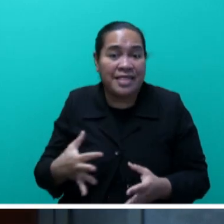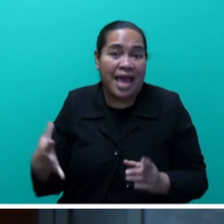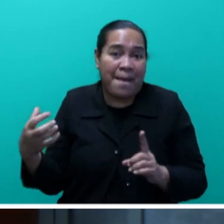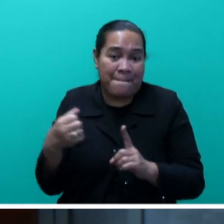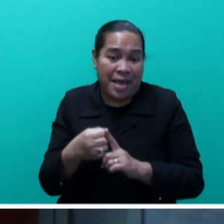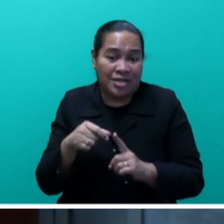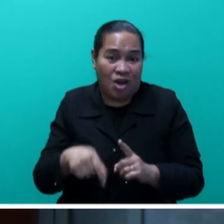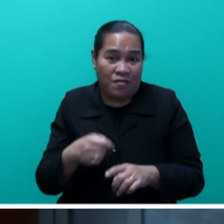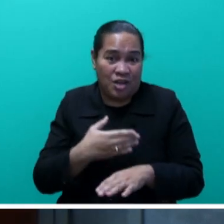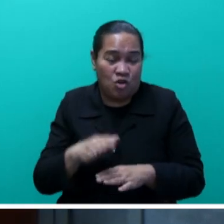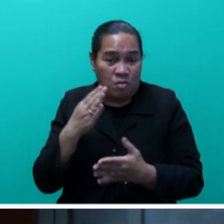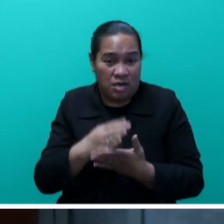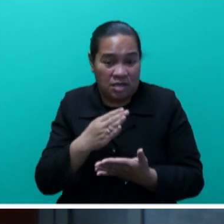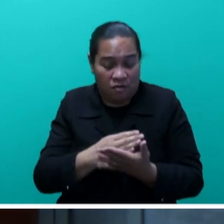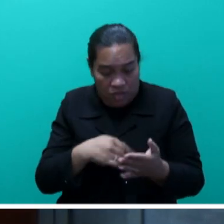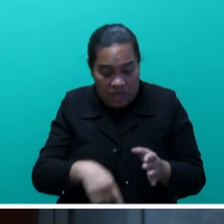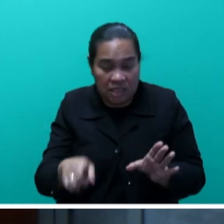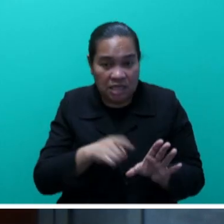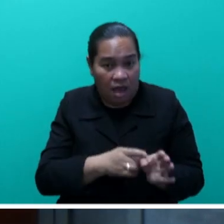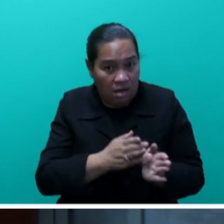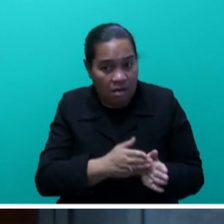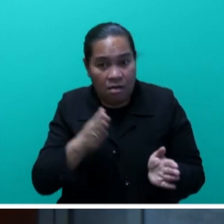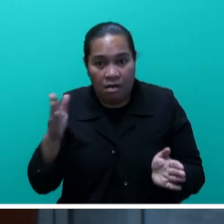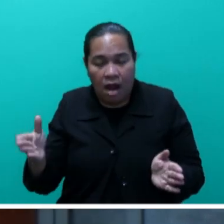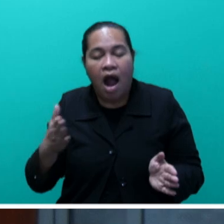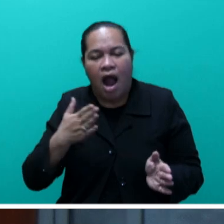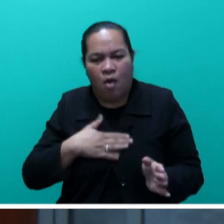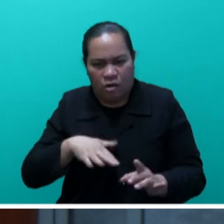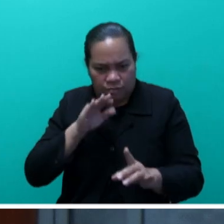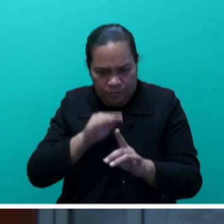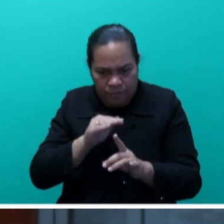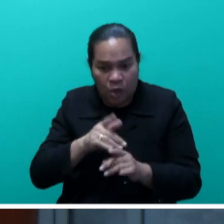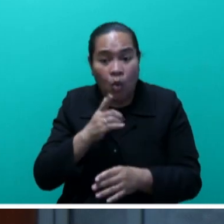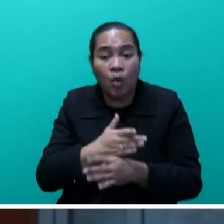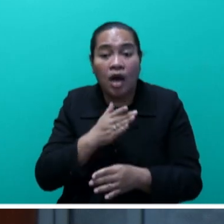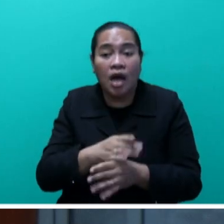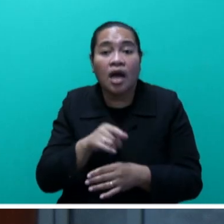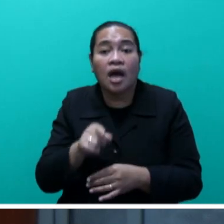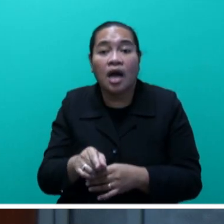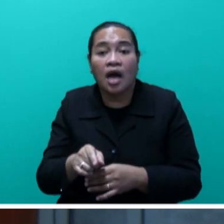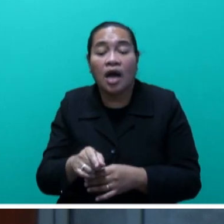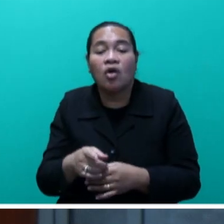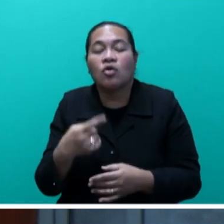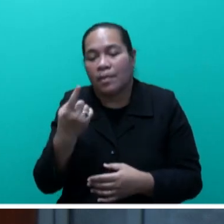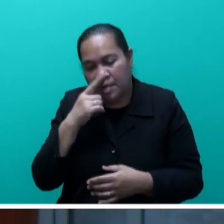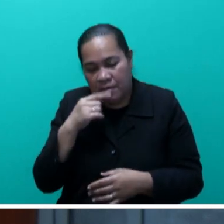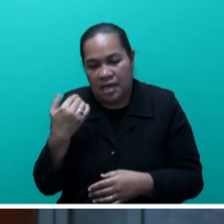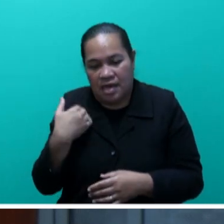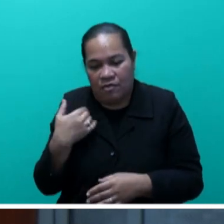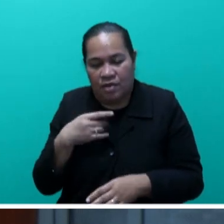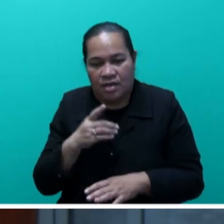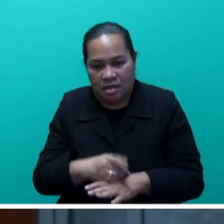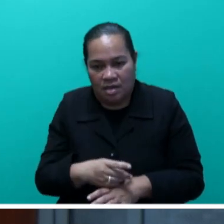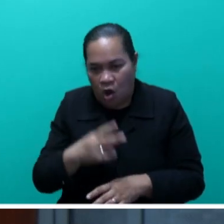and the ministry's plan for the new financial year, I want to draw attention to the work undertaken for the people living with disabilities, older people